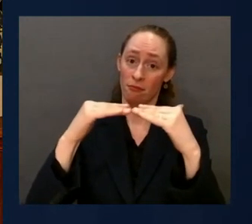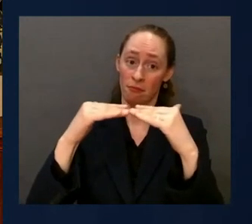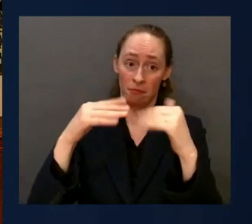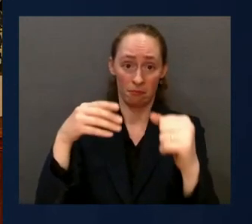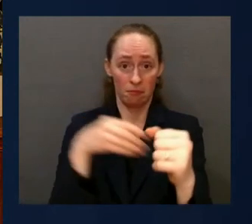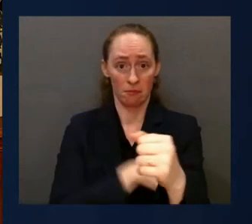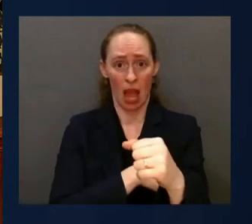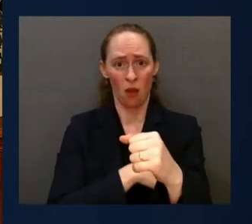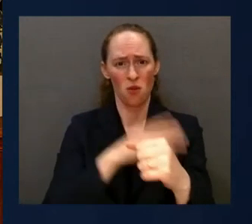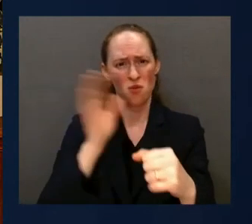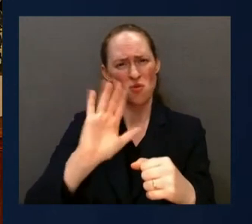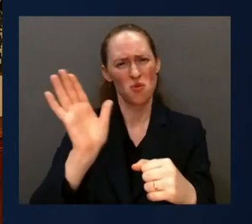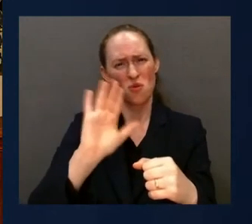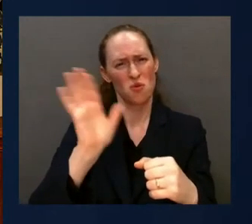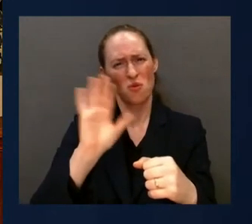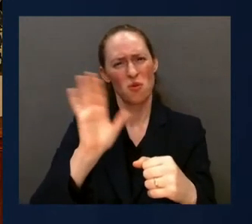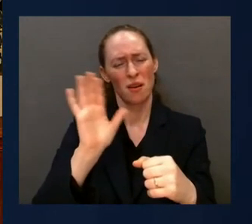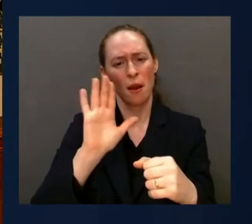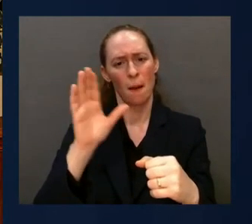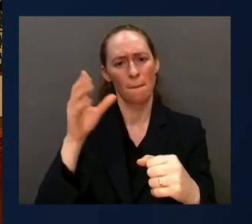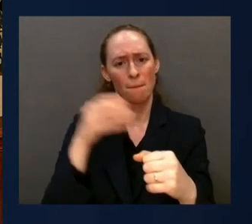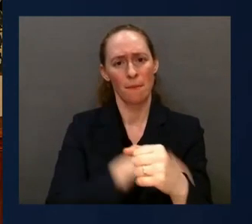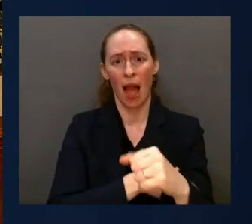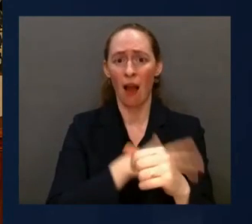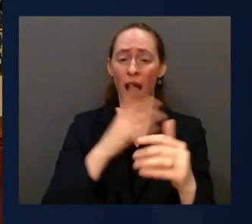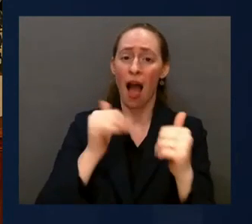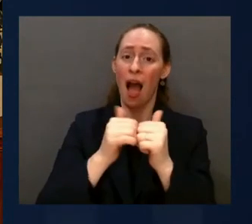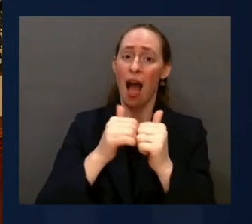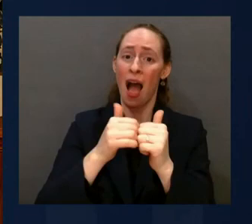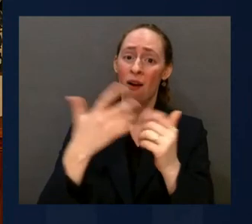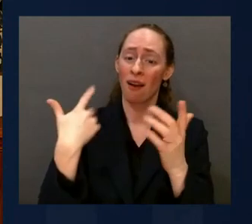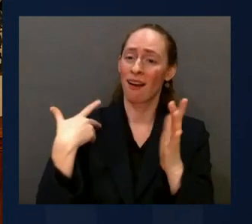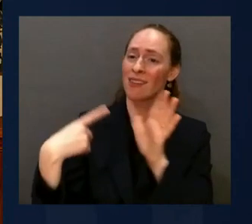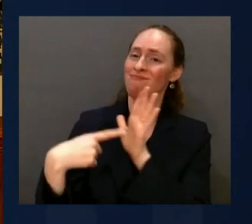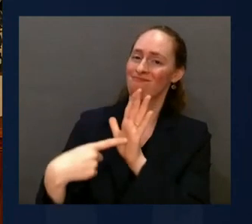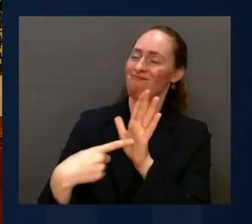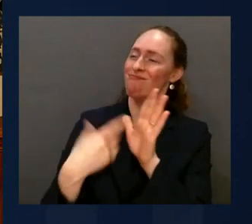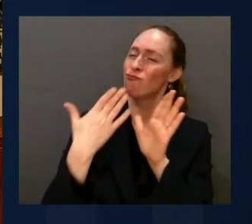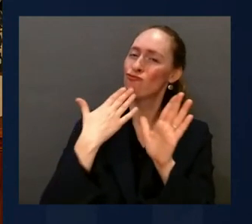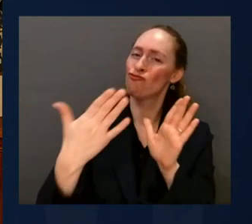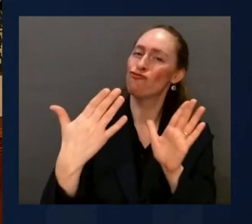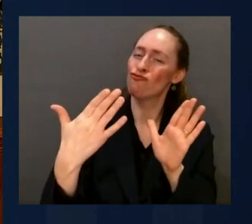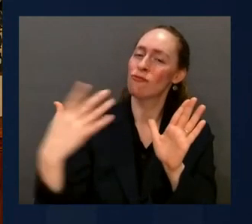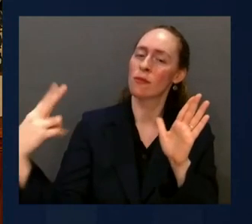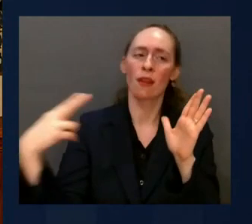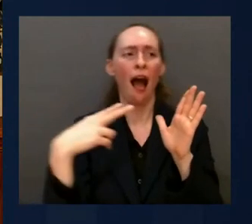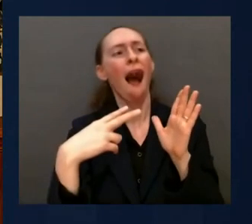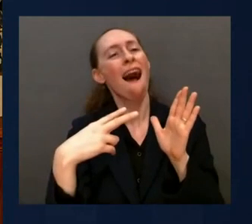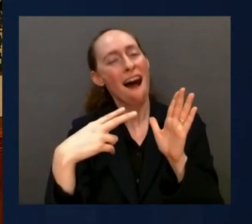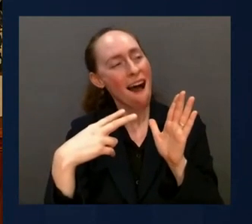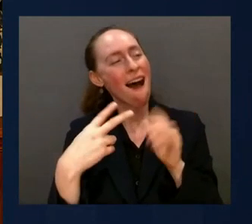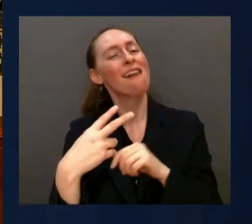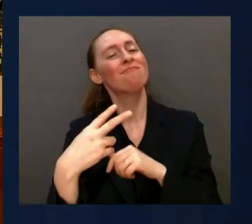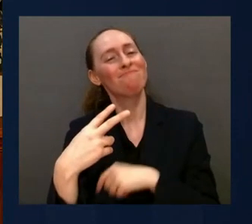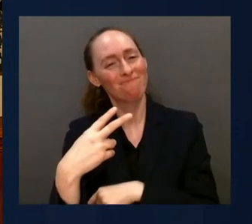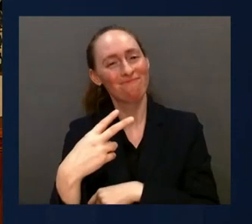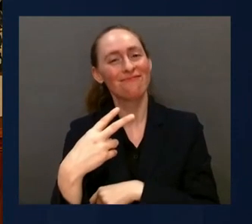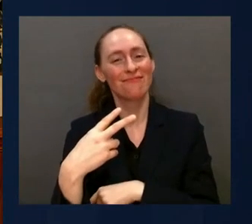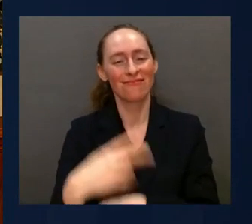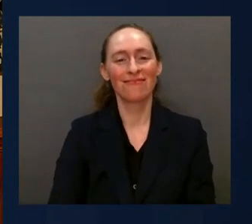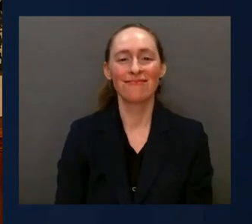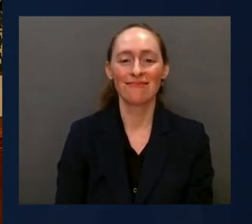watching. I spoke in this chamber 1 year ago, just days after Vladimir Putin unleashed his brutal attack against